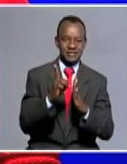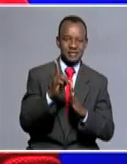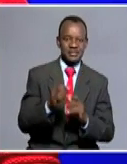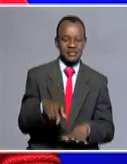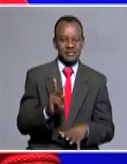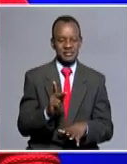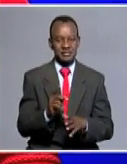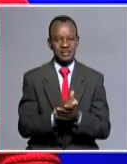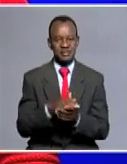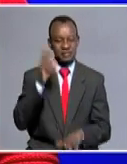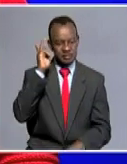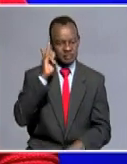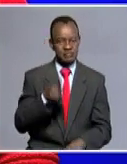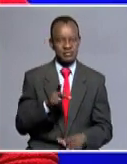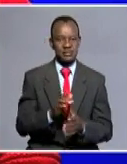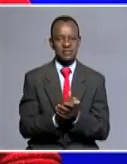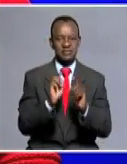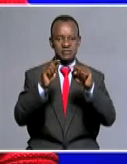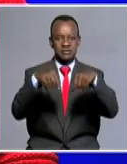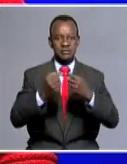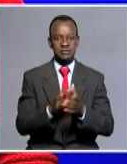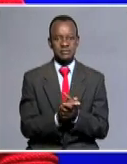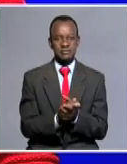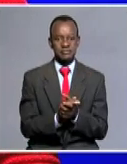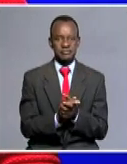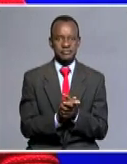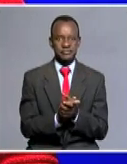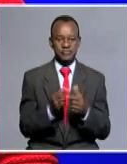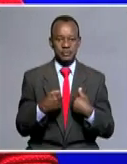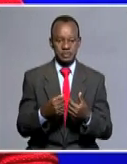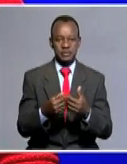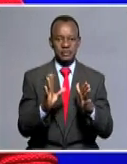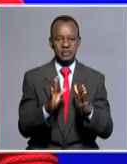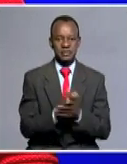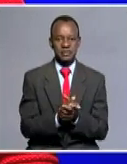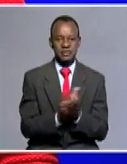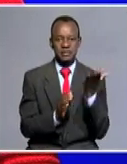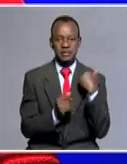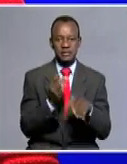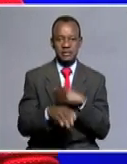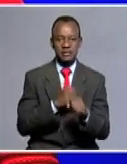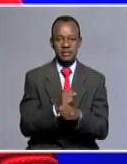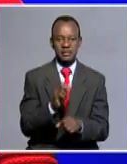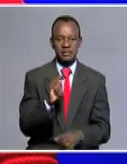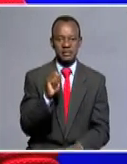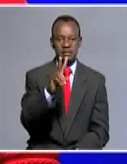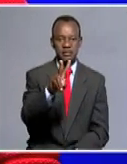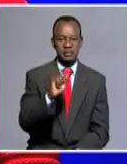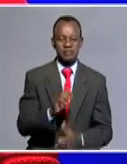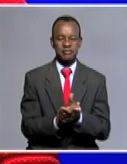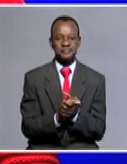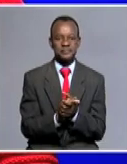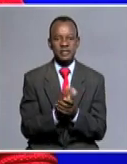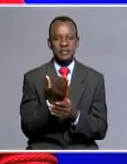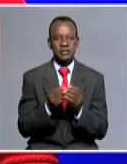policies related to the Internet. Yes. We were chartered last year in November by the then Minister of ICT,